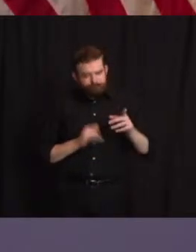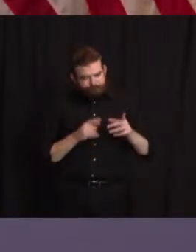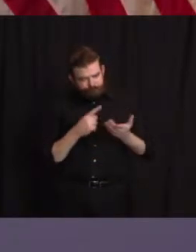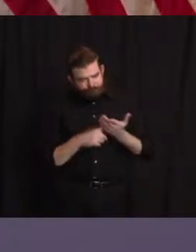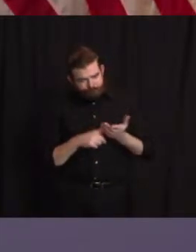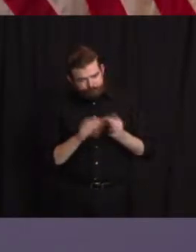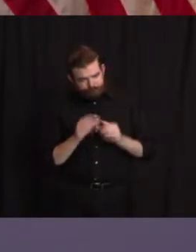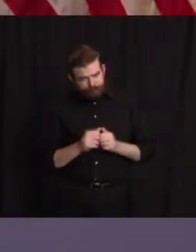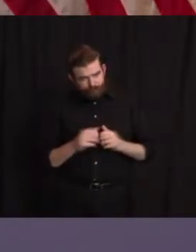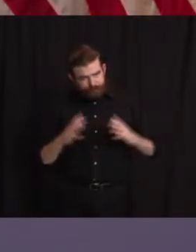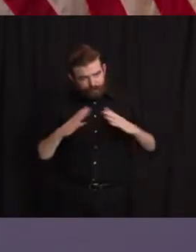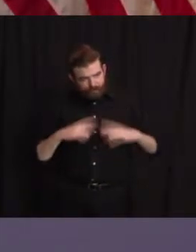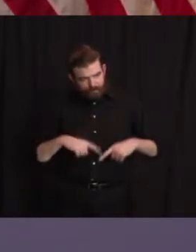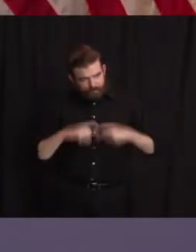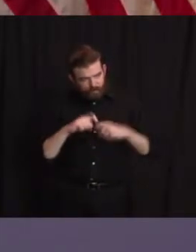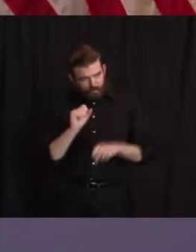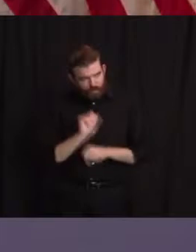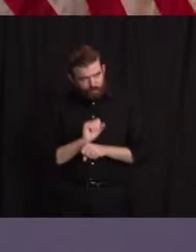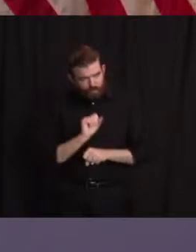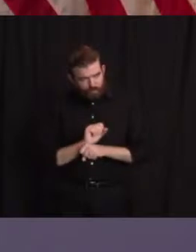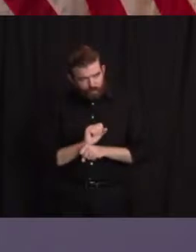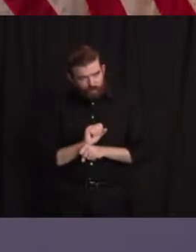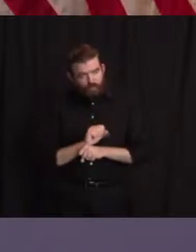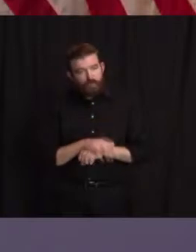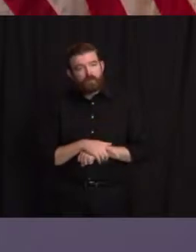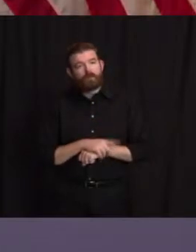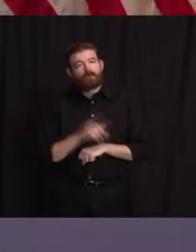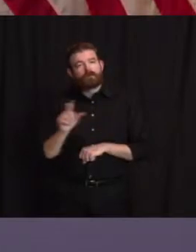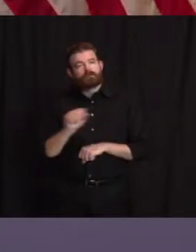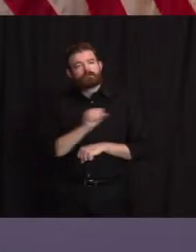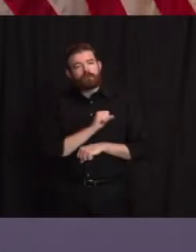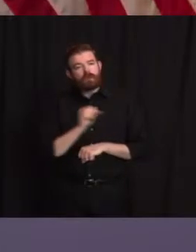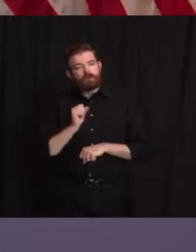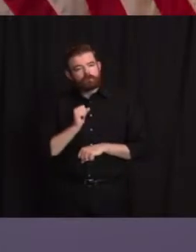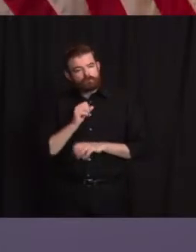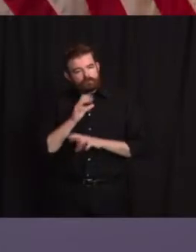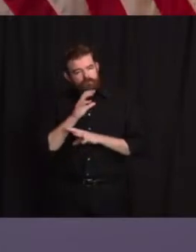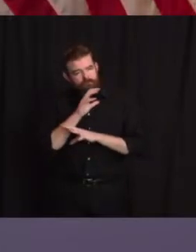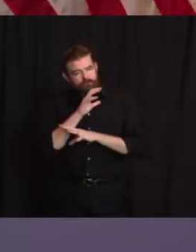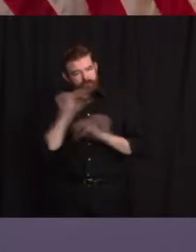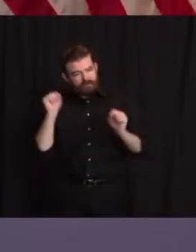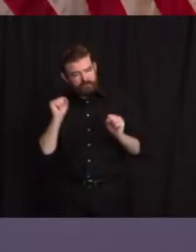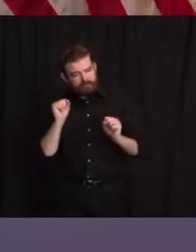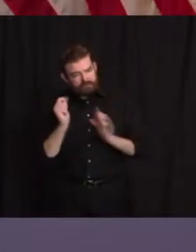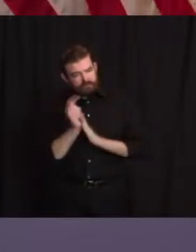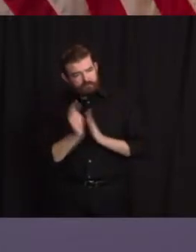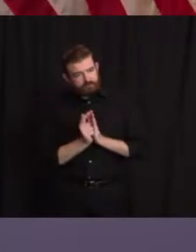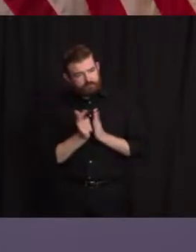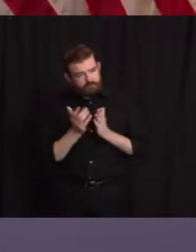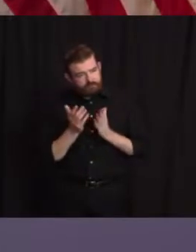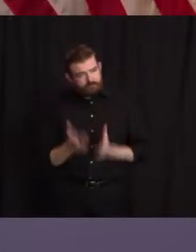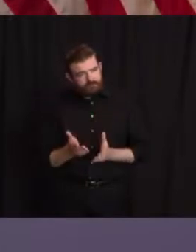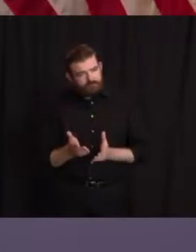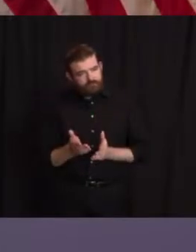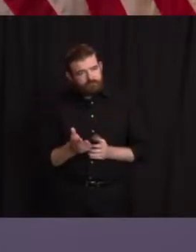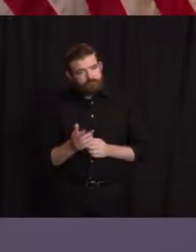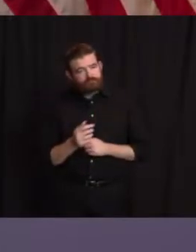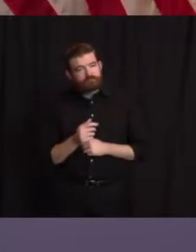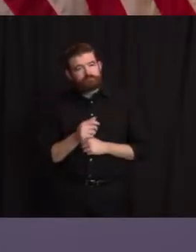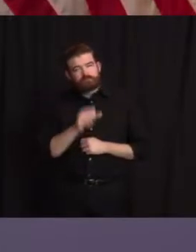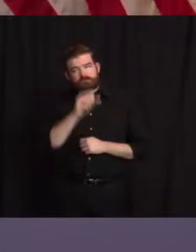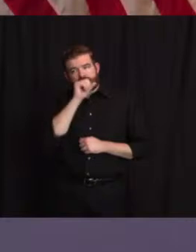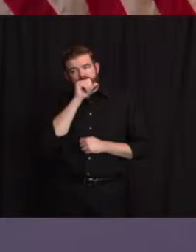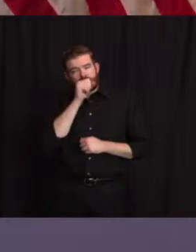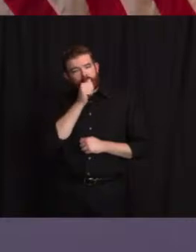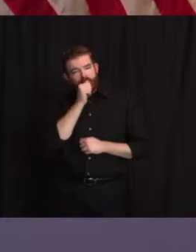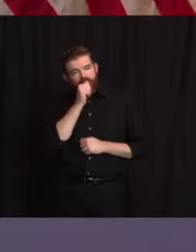sales, and I'm not sure I understood your driver's road test. Hold on. It's because